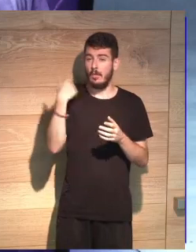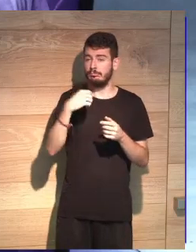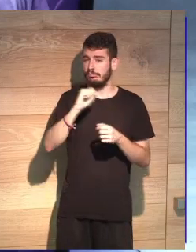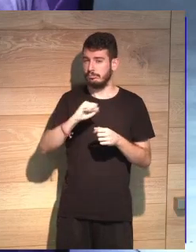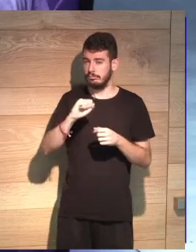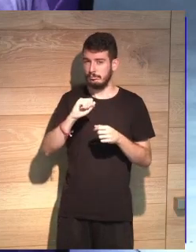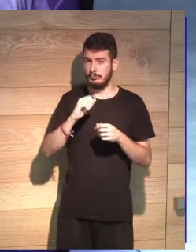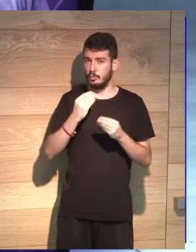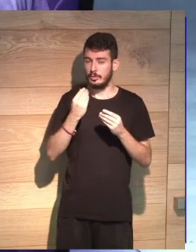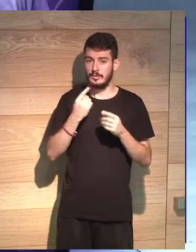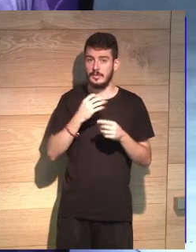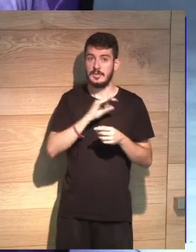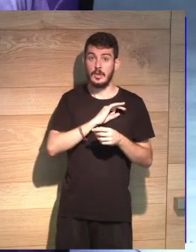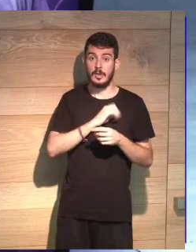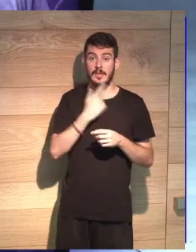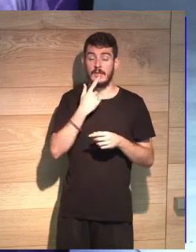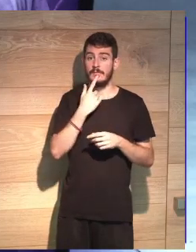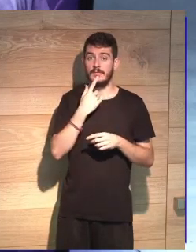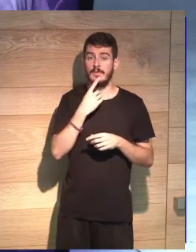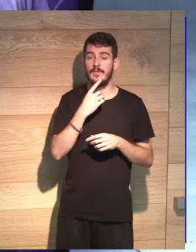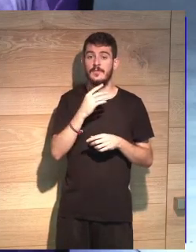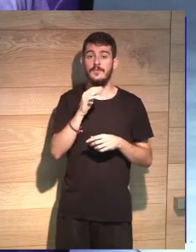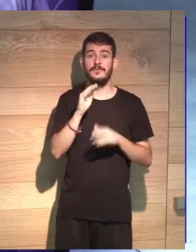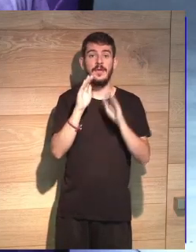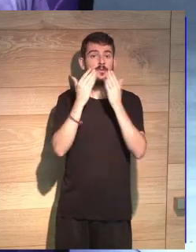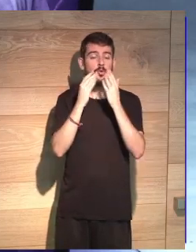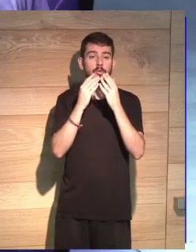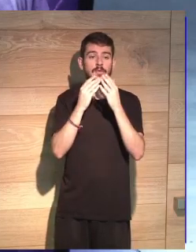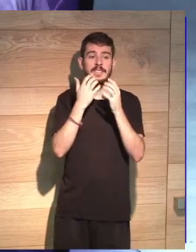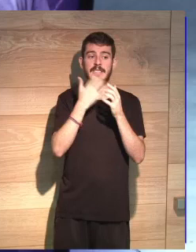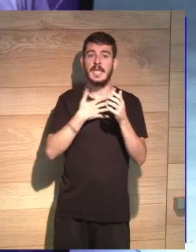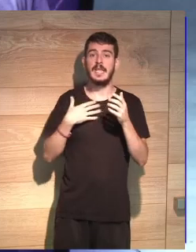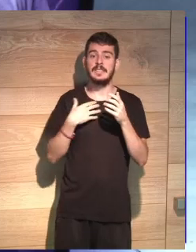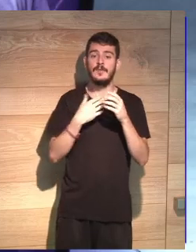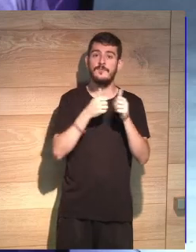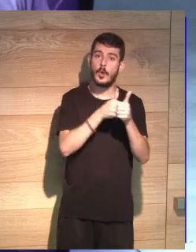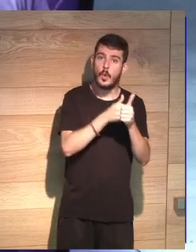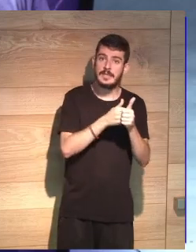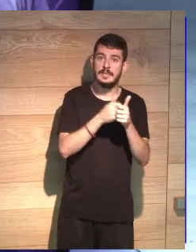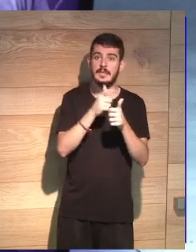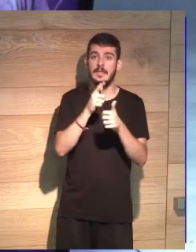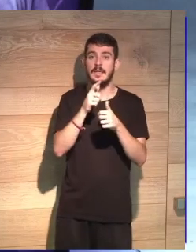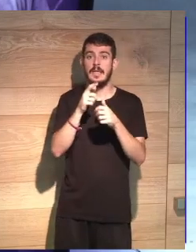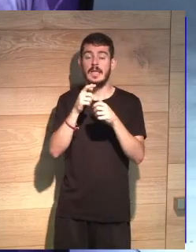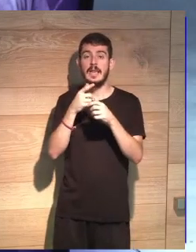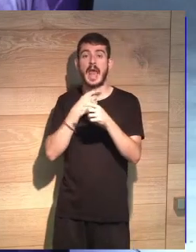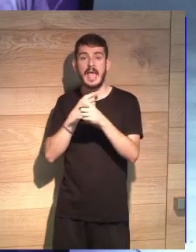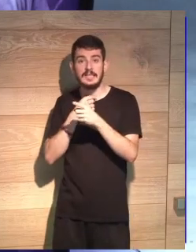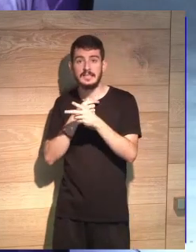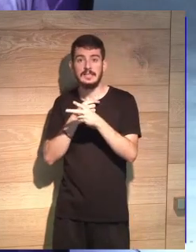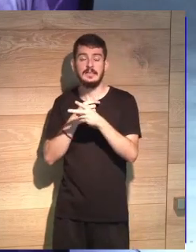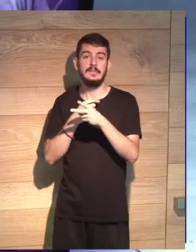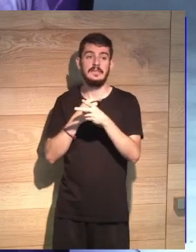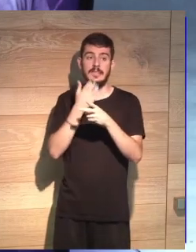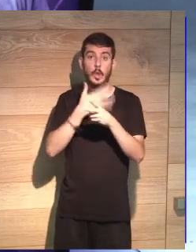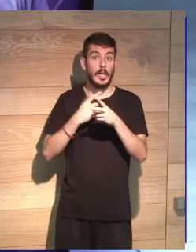many people want to take the metrics out of all the social media. If you don't want to see